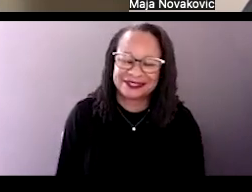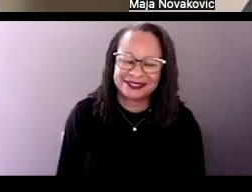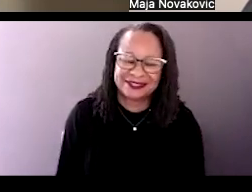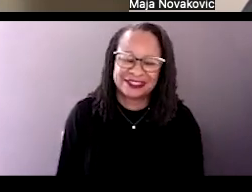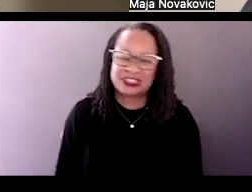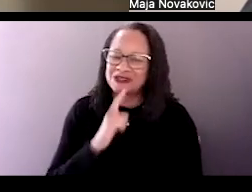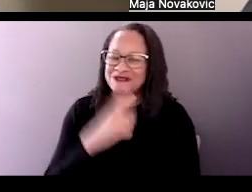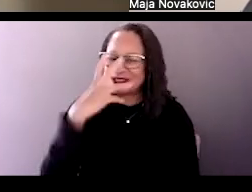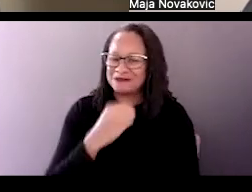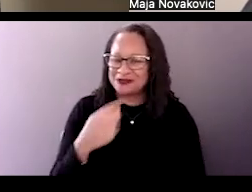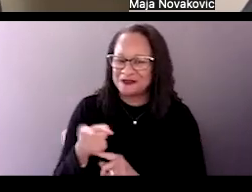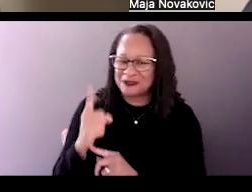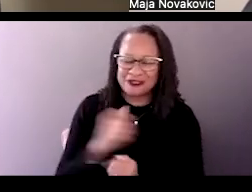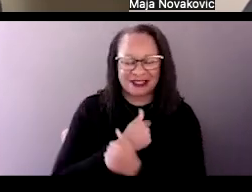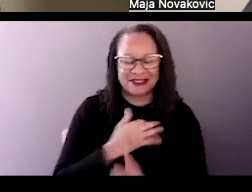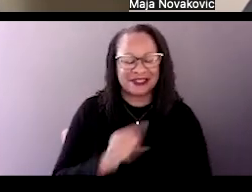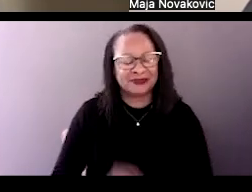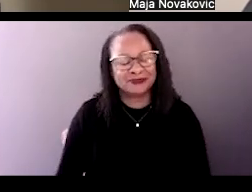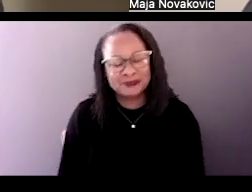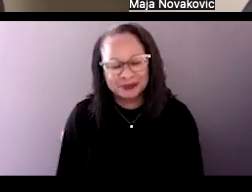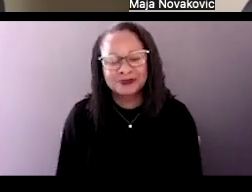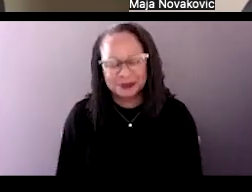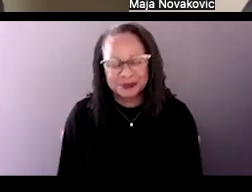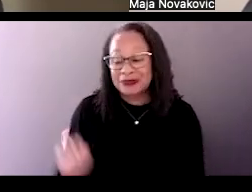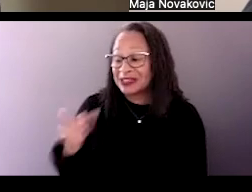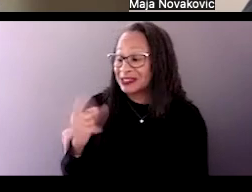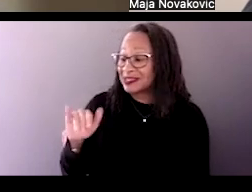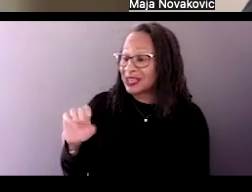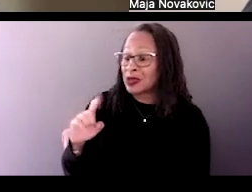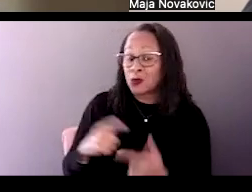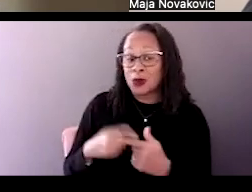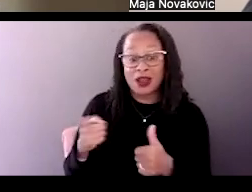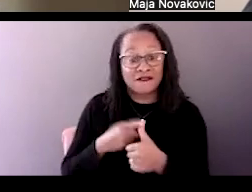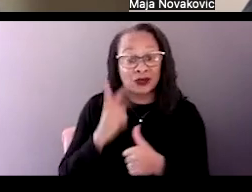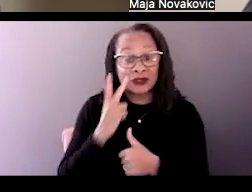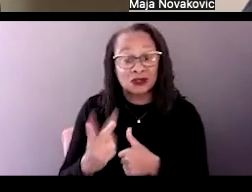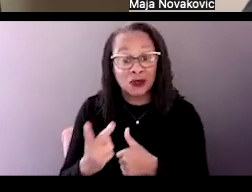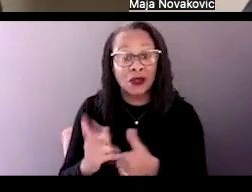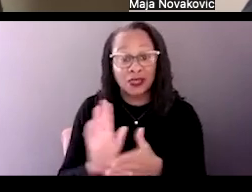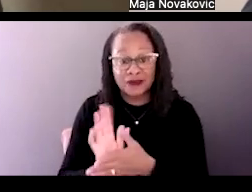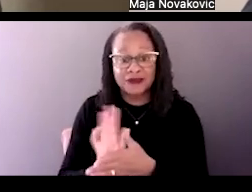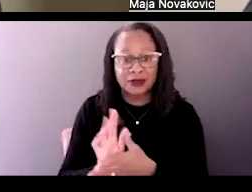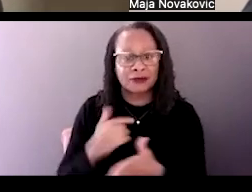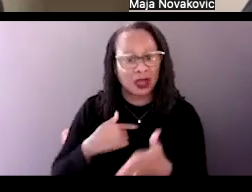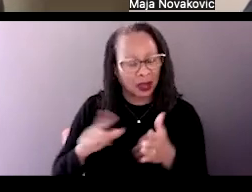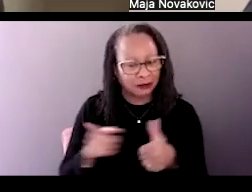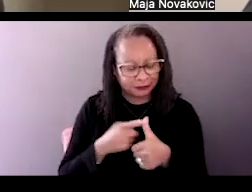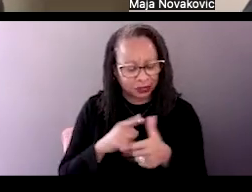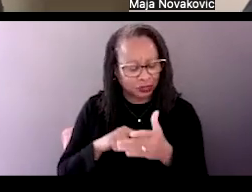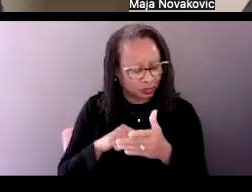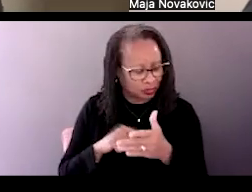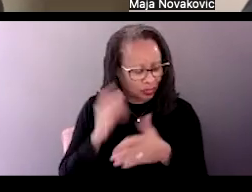beautiful moment. Really a beautiful moment. When I first saw the film, I initially thought of it